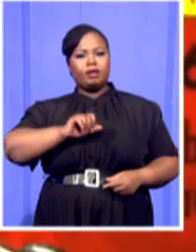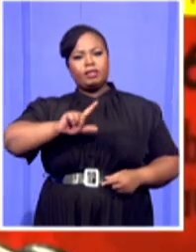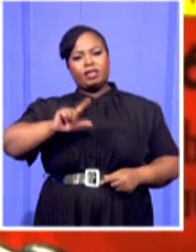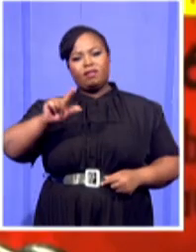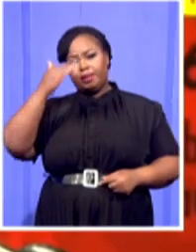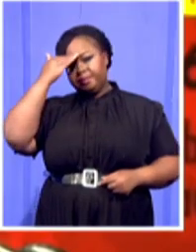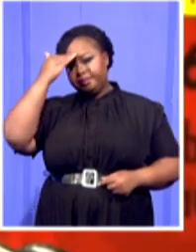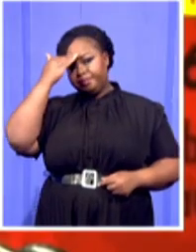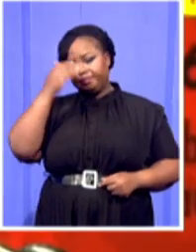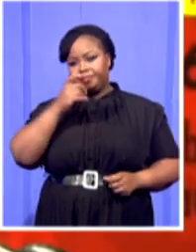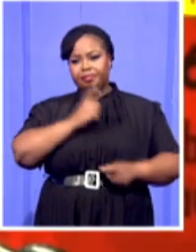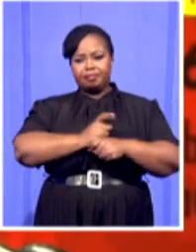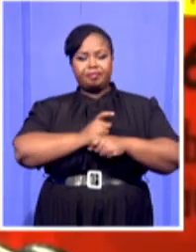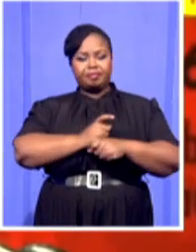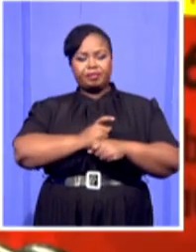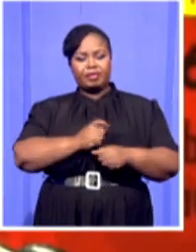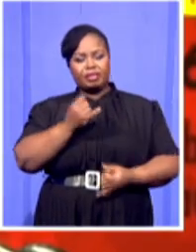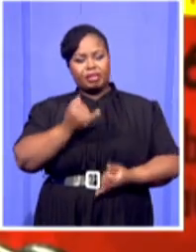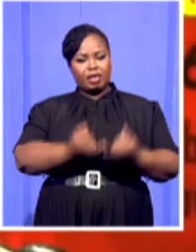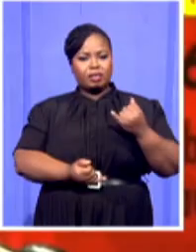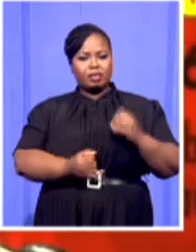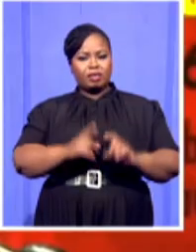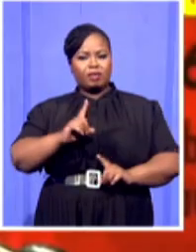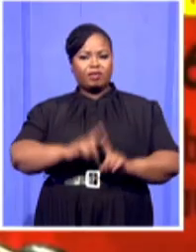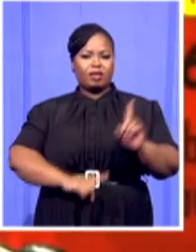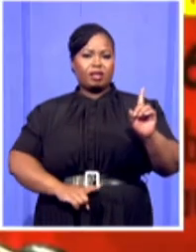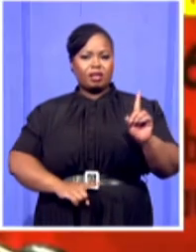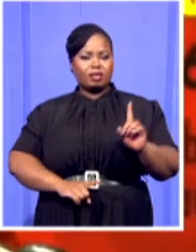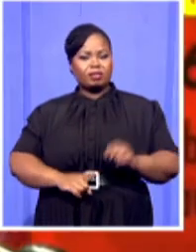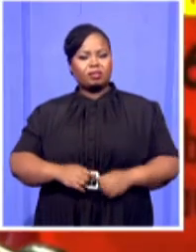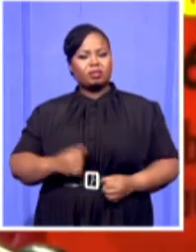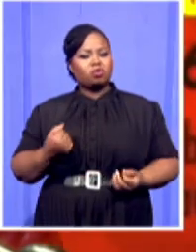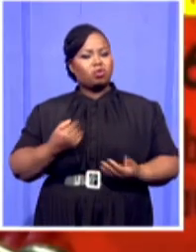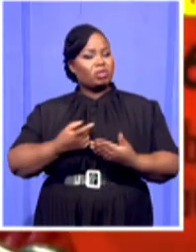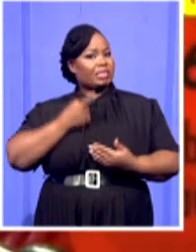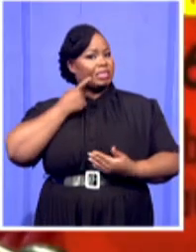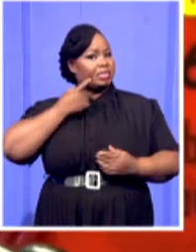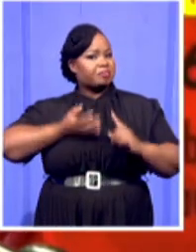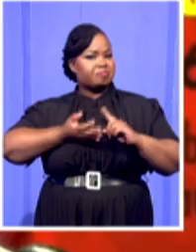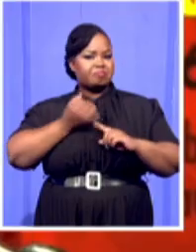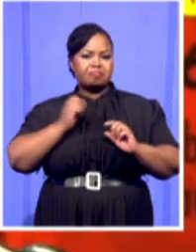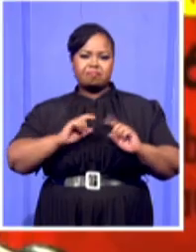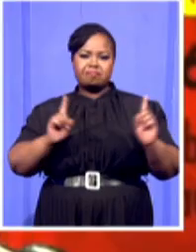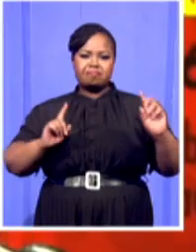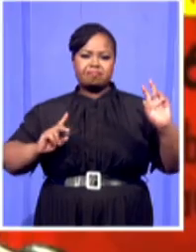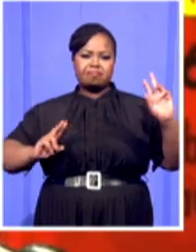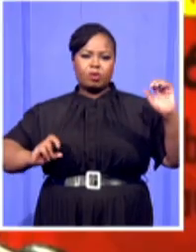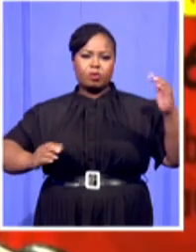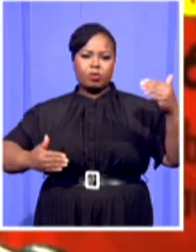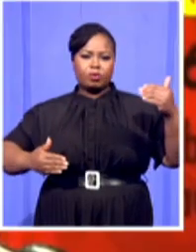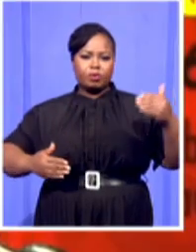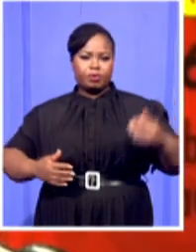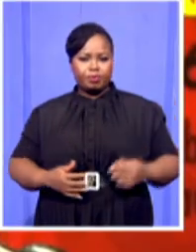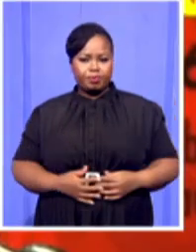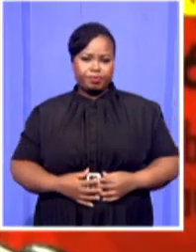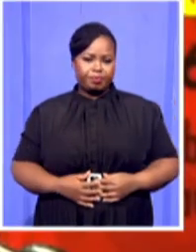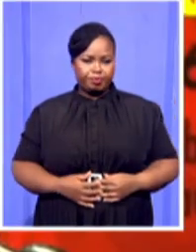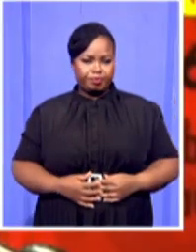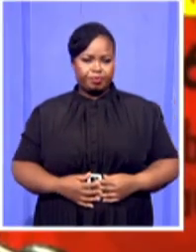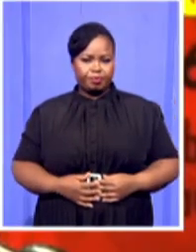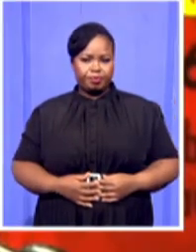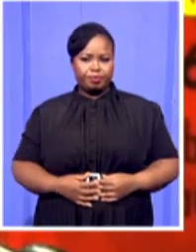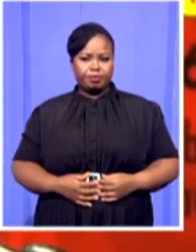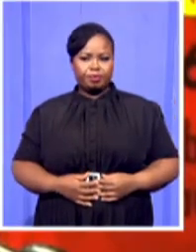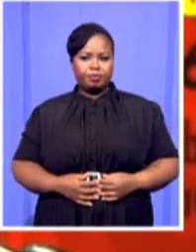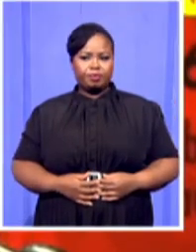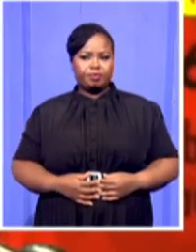difficulties, mistakes, failures. Claim no easy victories," close quote. So the